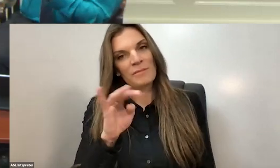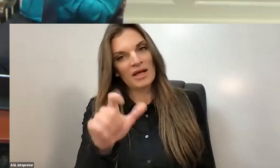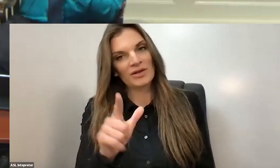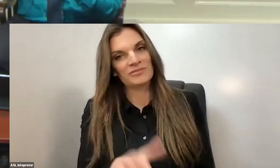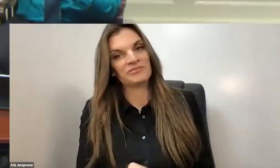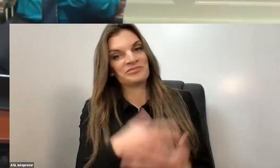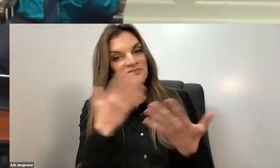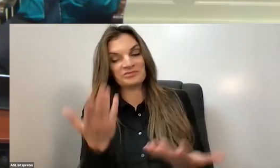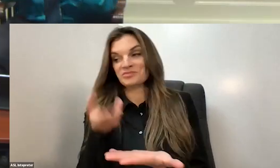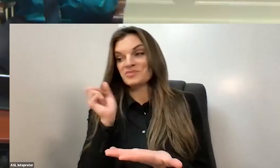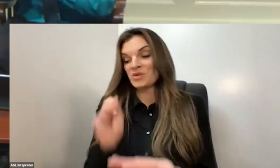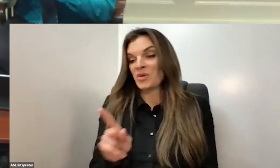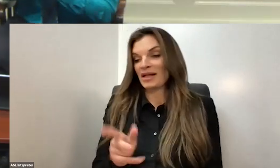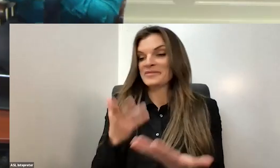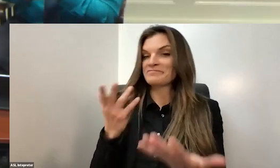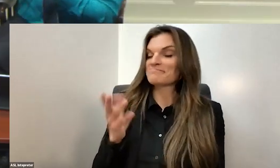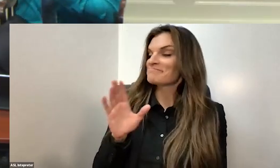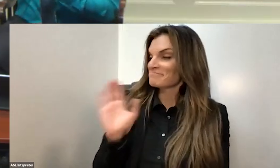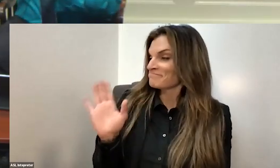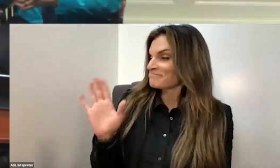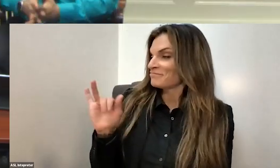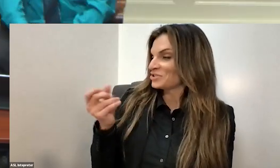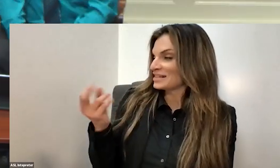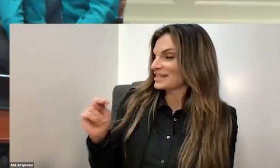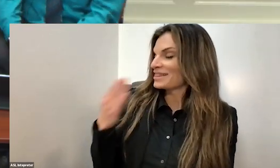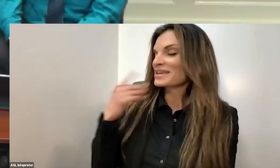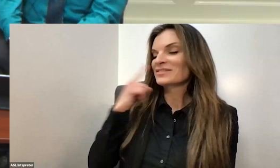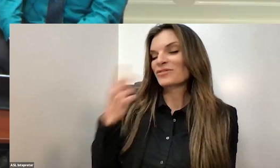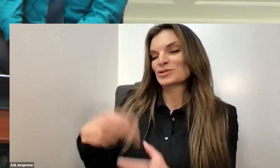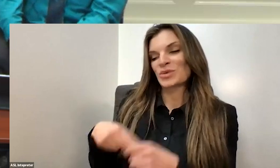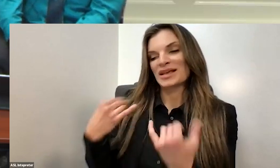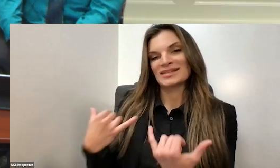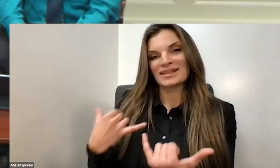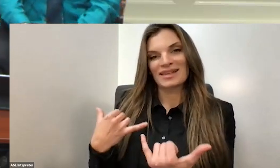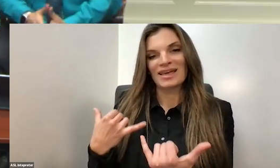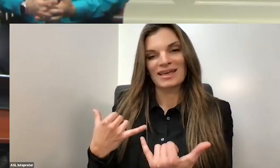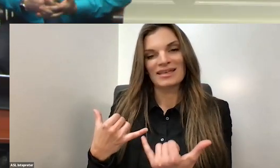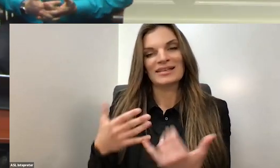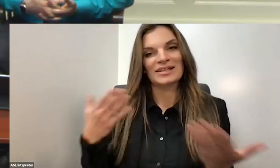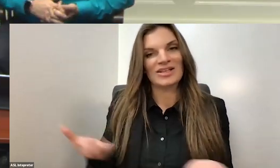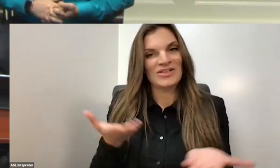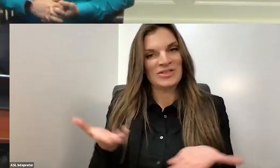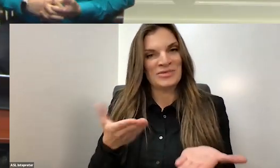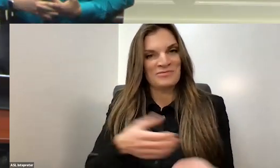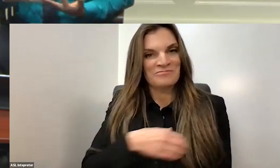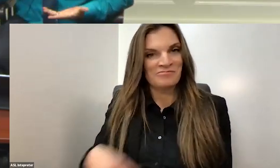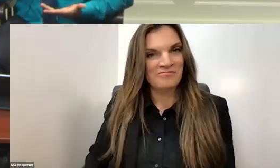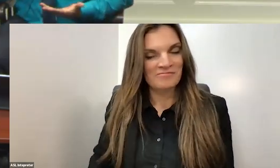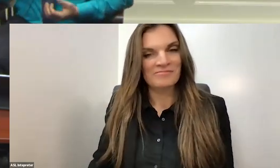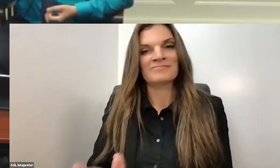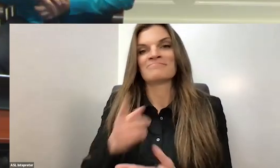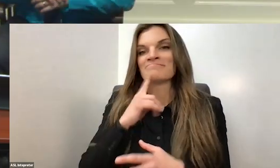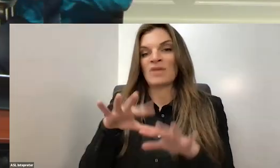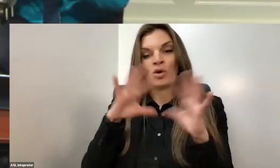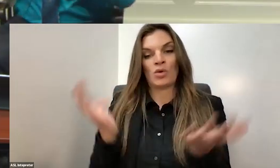Okay, Jennison, so thanks again for joining us here today in Cambridge. Global